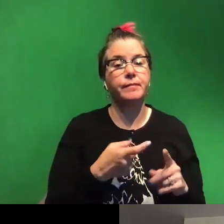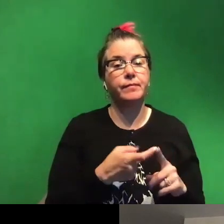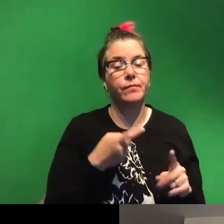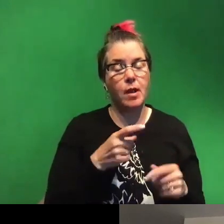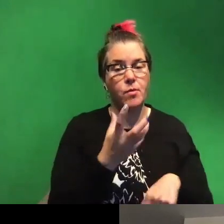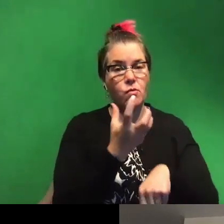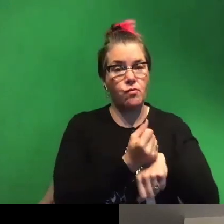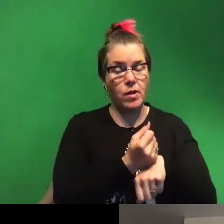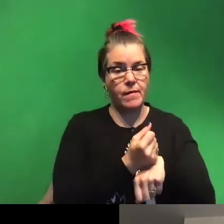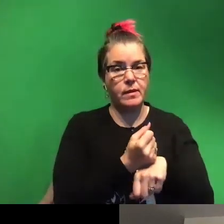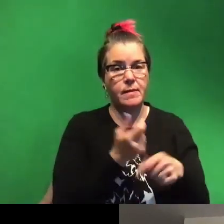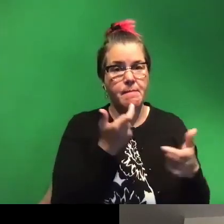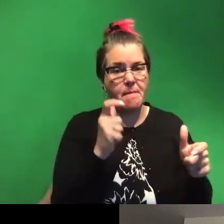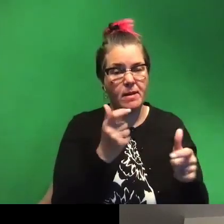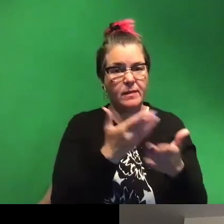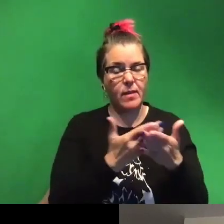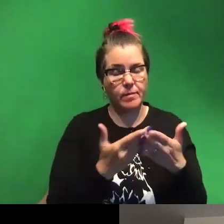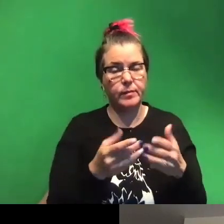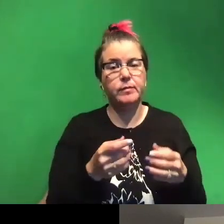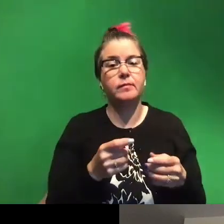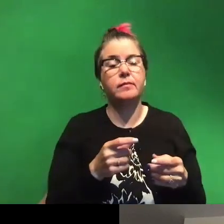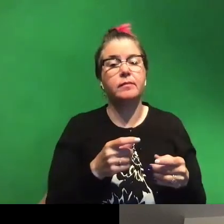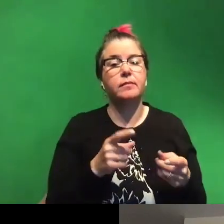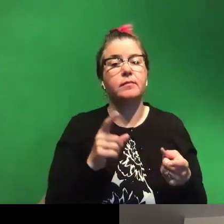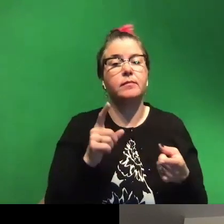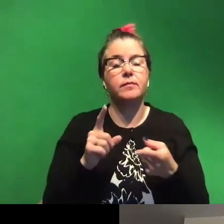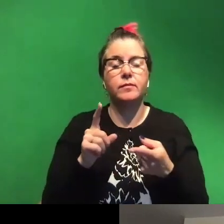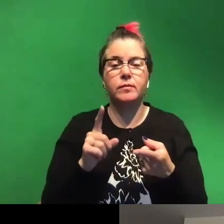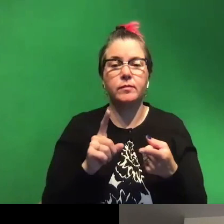gravity, very massive objects, to